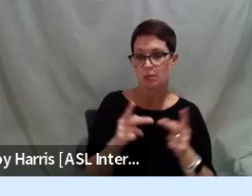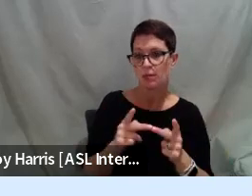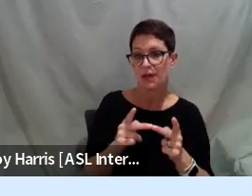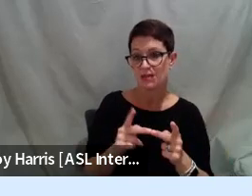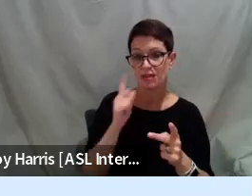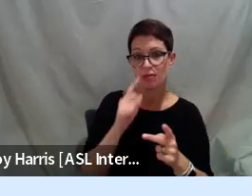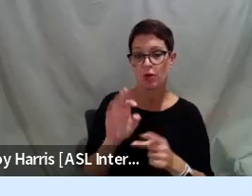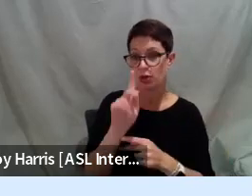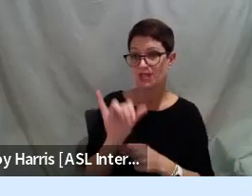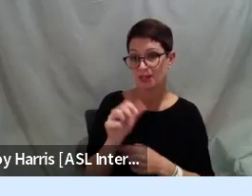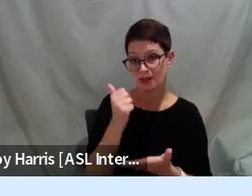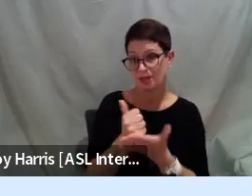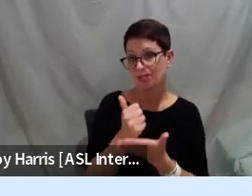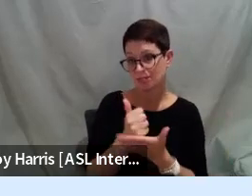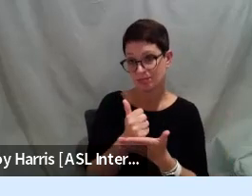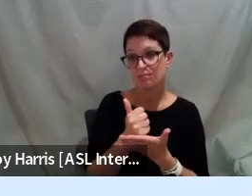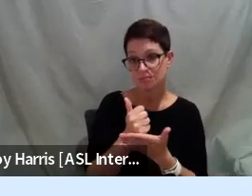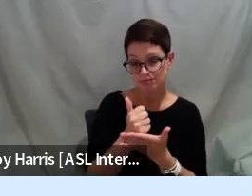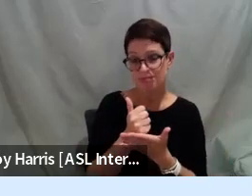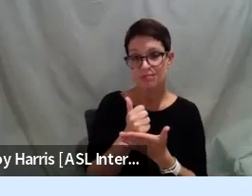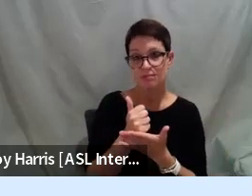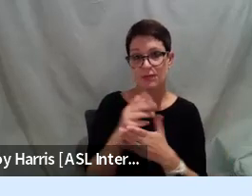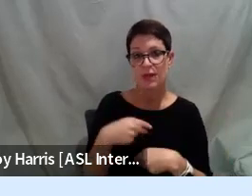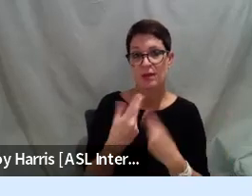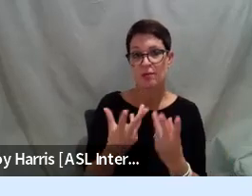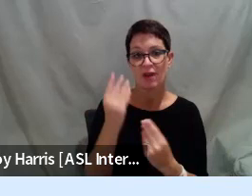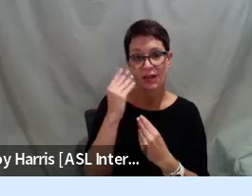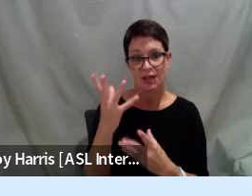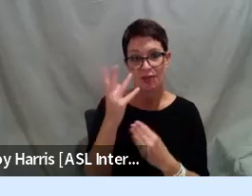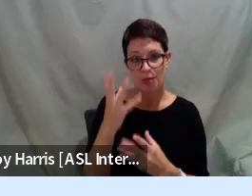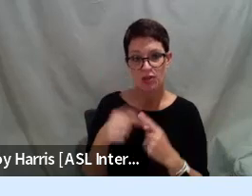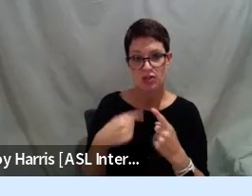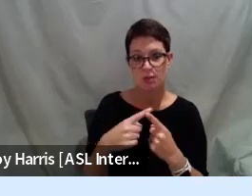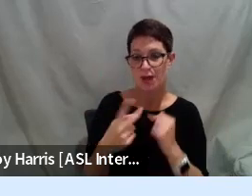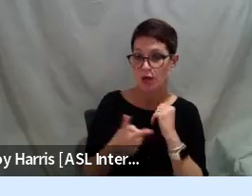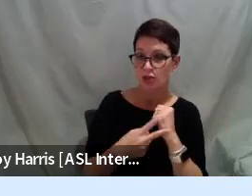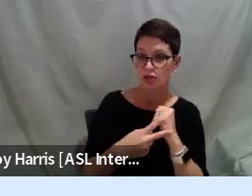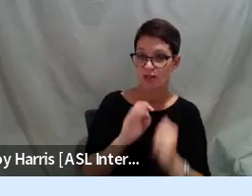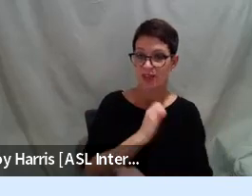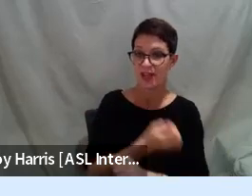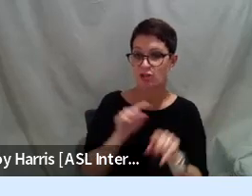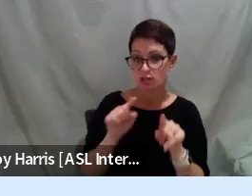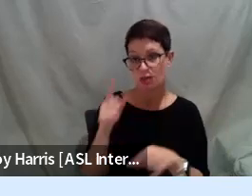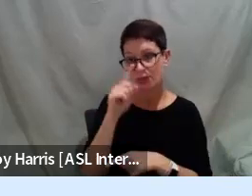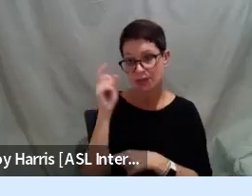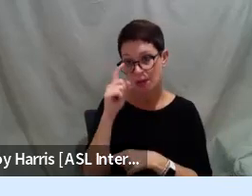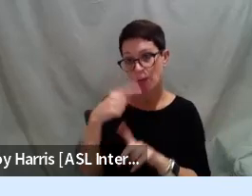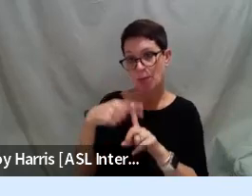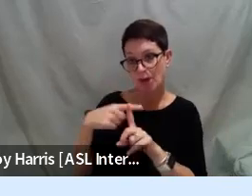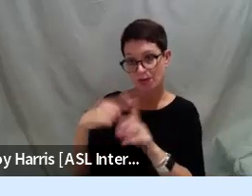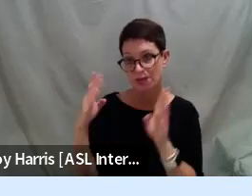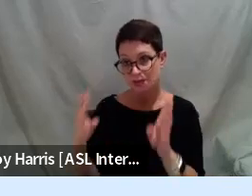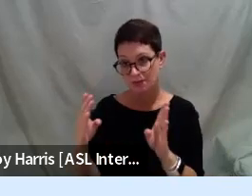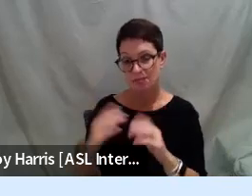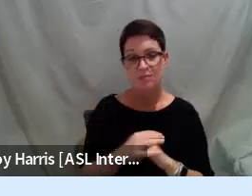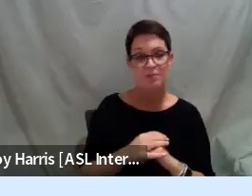utility assistance and providing information on conserving energy through the summer. On